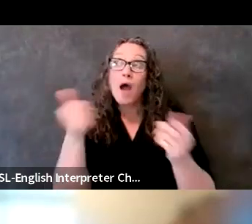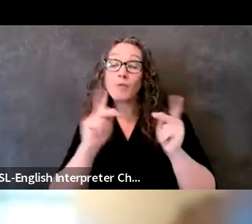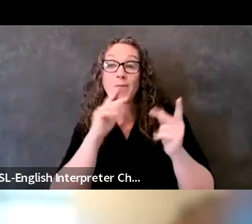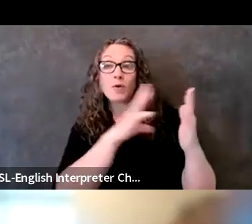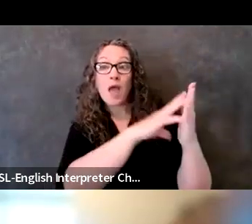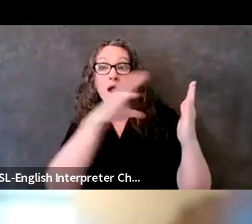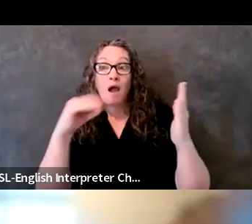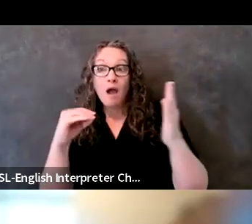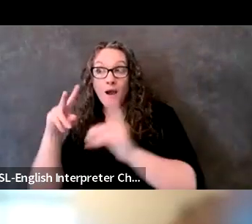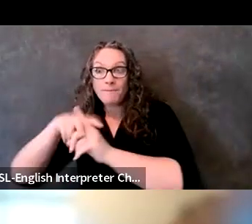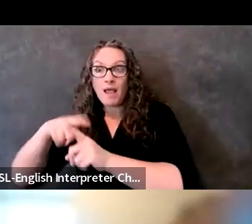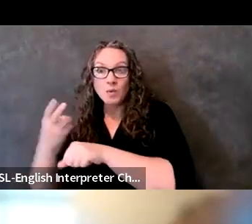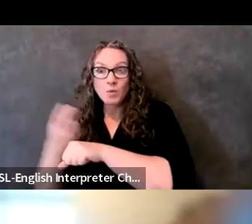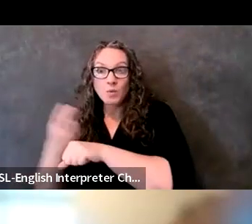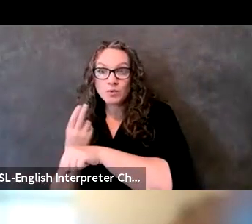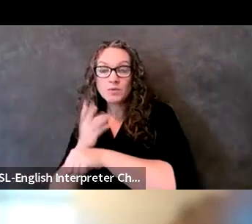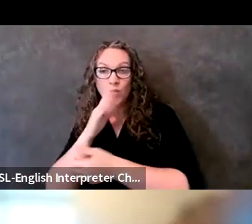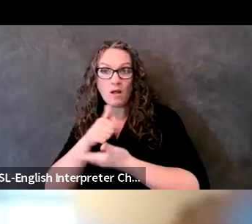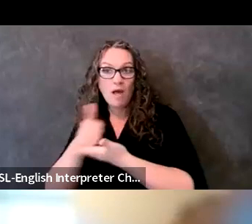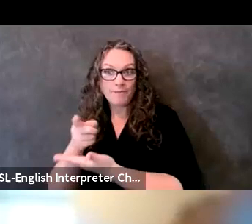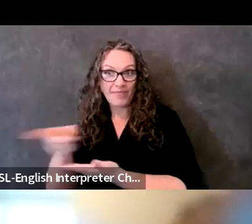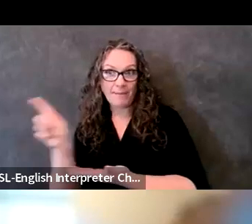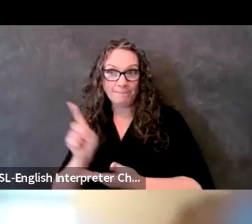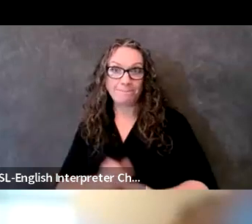area, that it will be helpful.